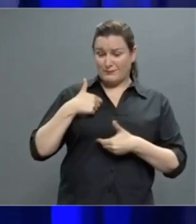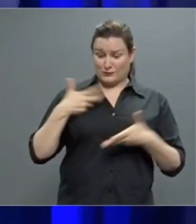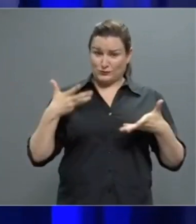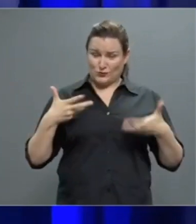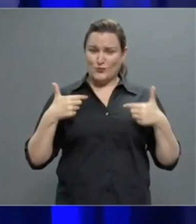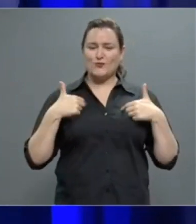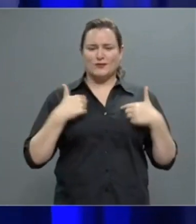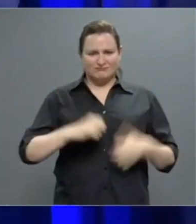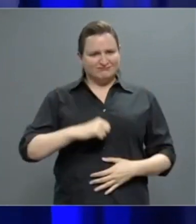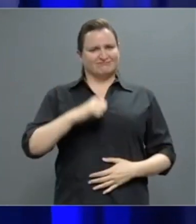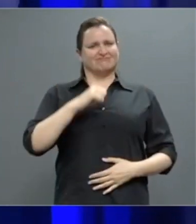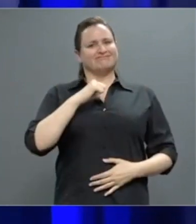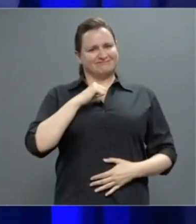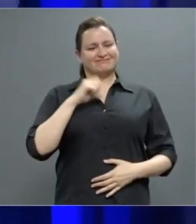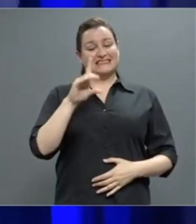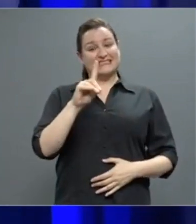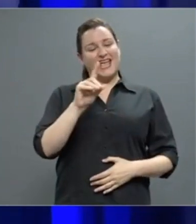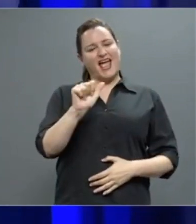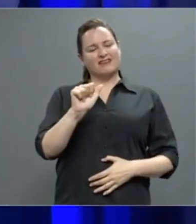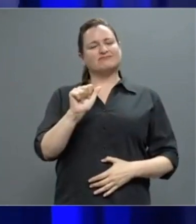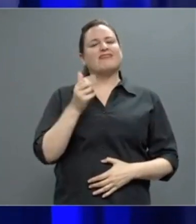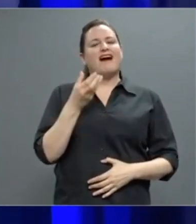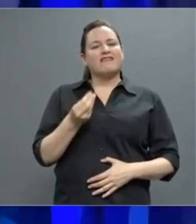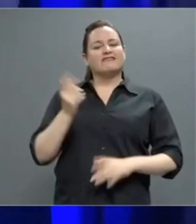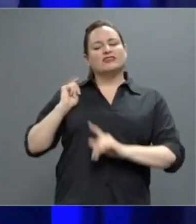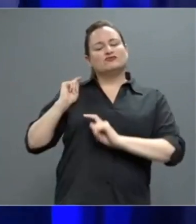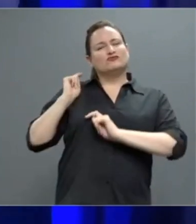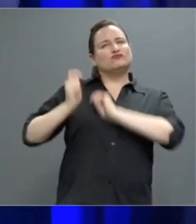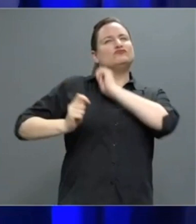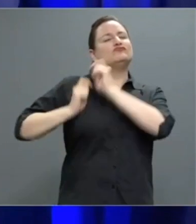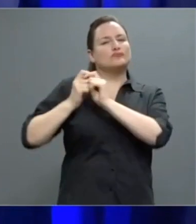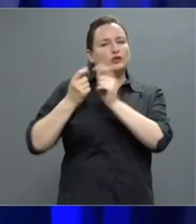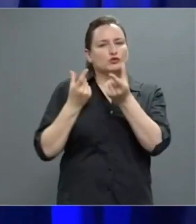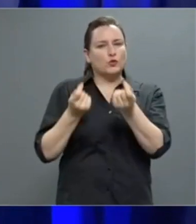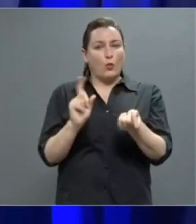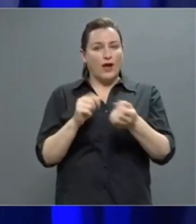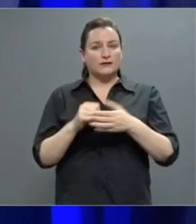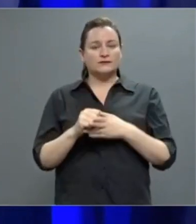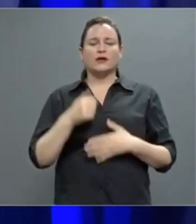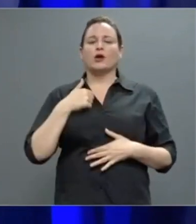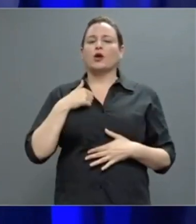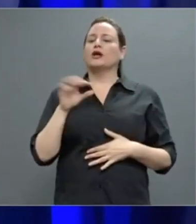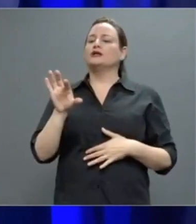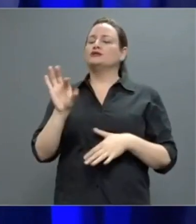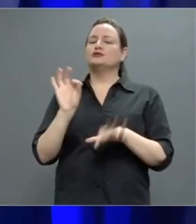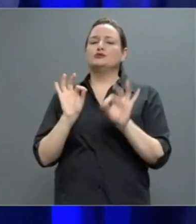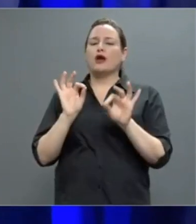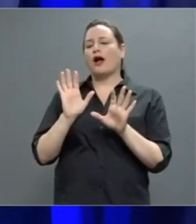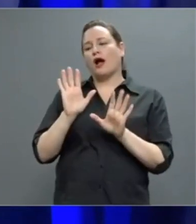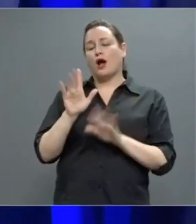proud democratic tradition in our party. That we don't anoint leaders, we elect them.